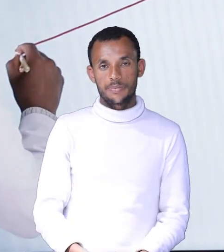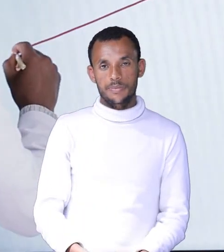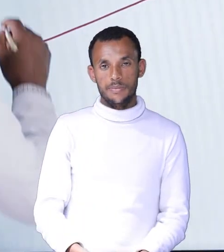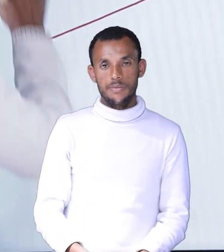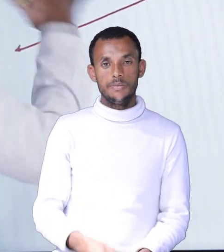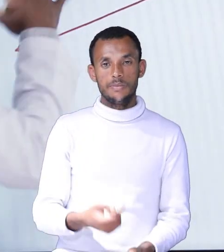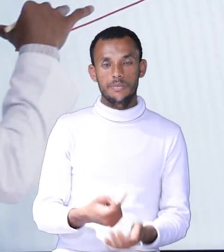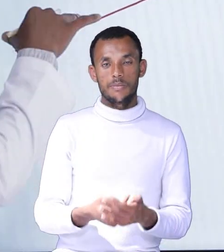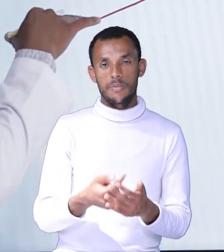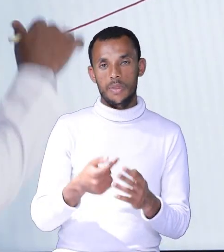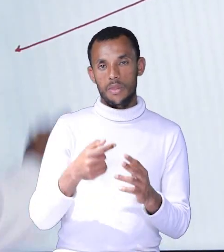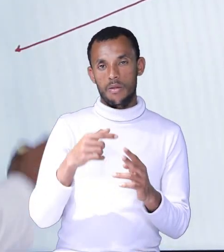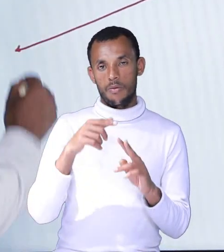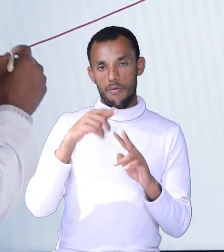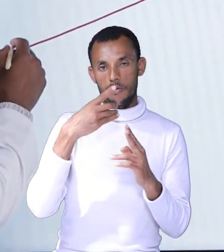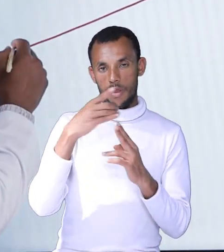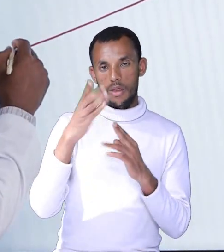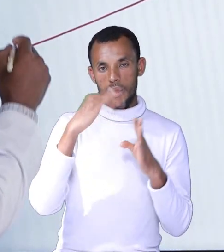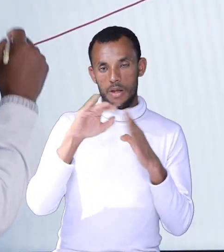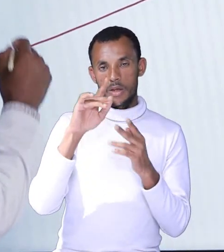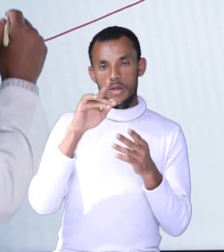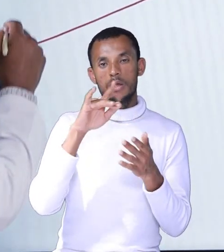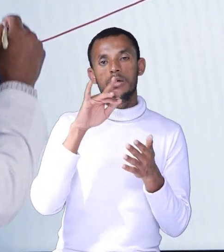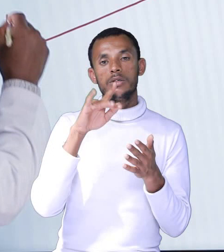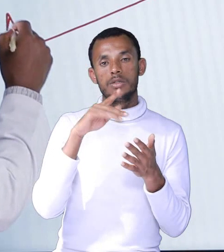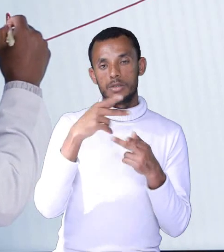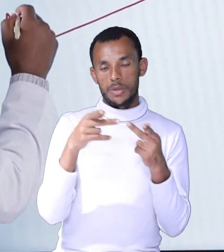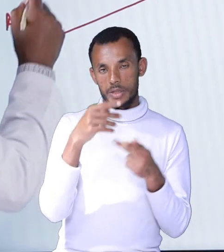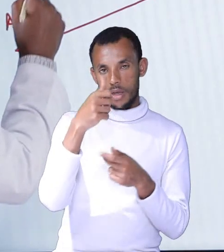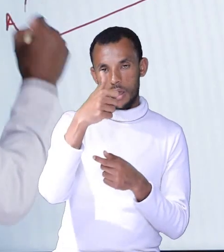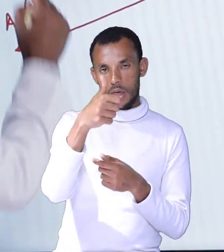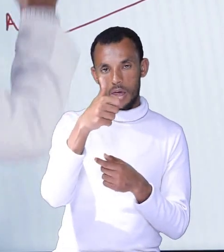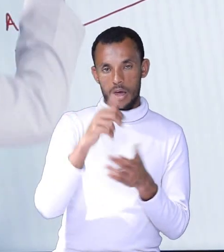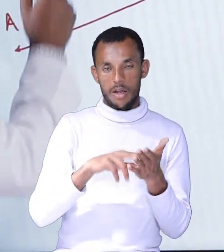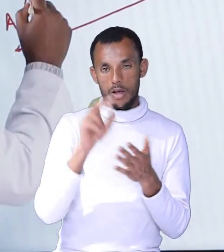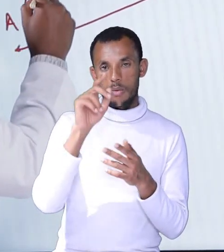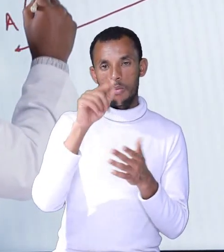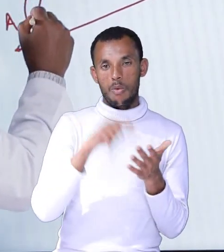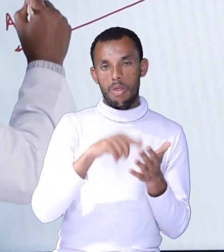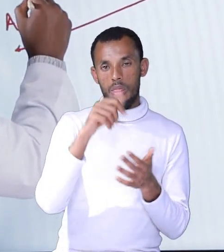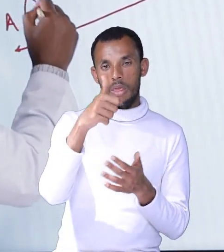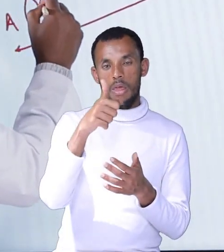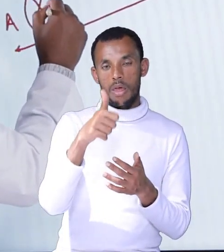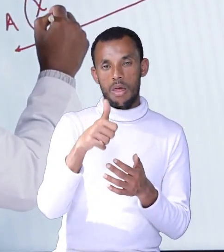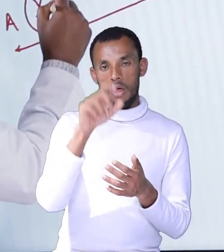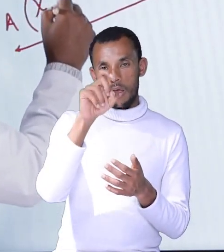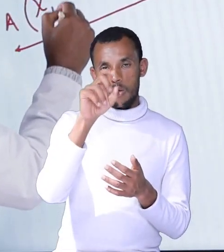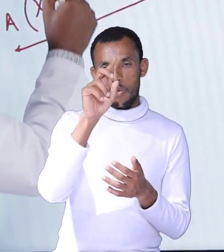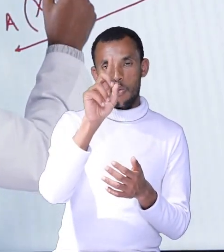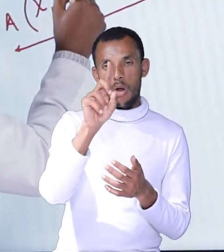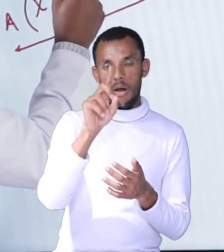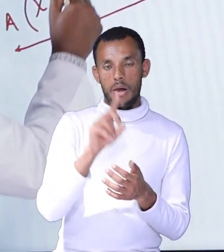this vector, assume it is in space, its initial point A is this x1,